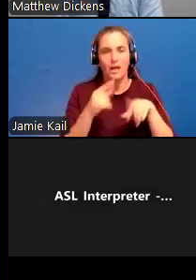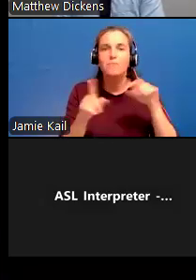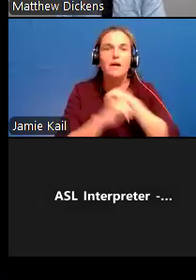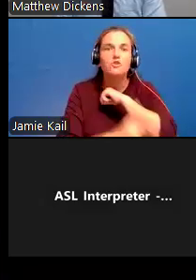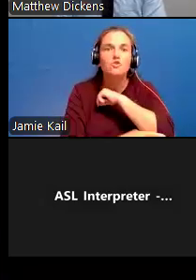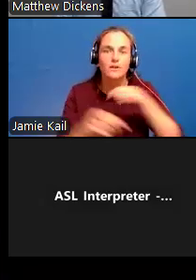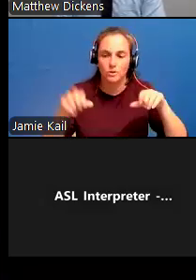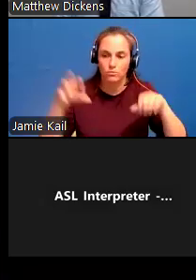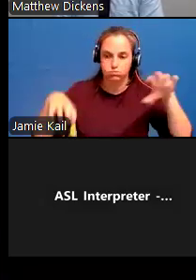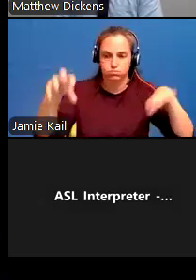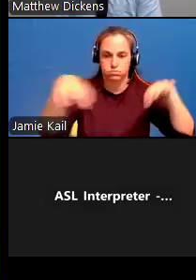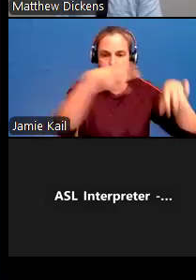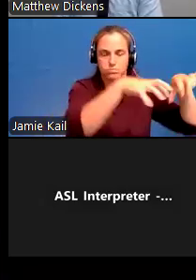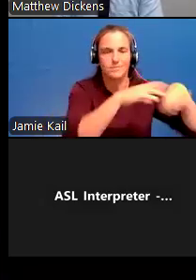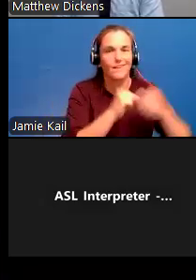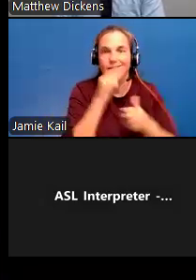cleaned up.